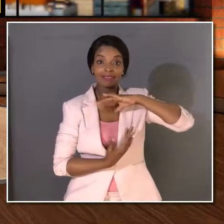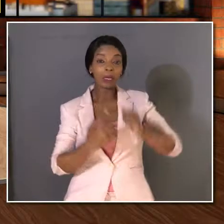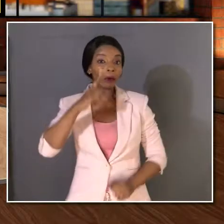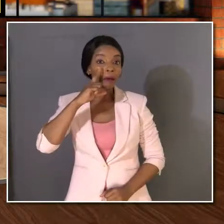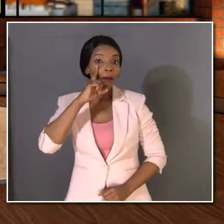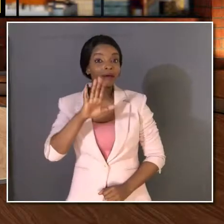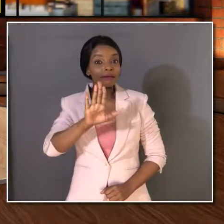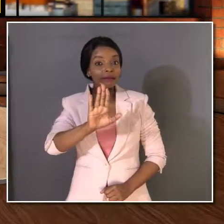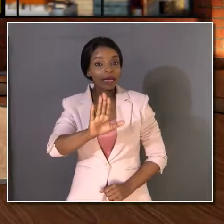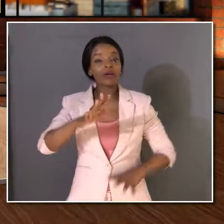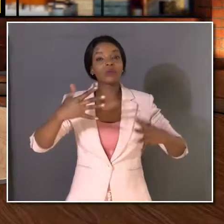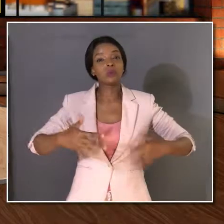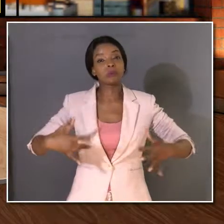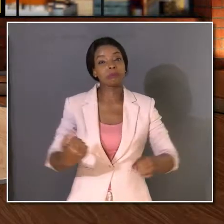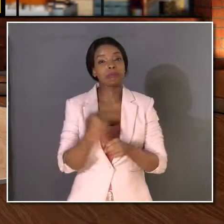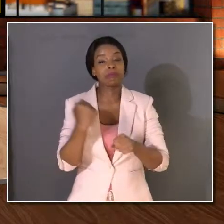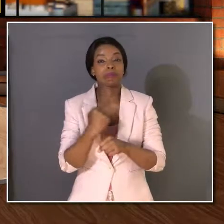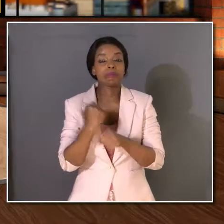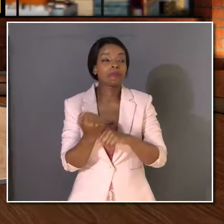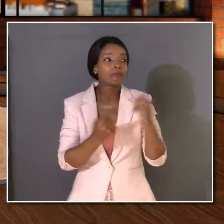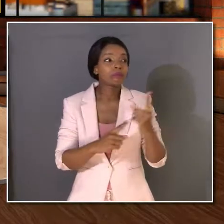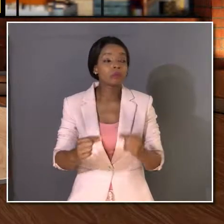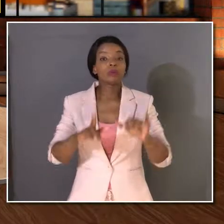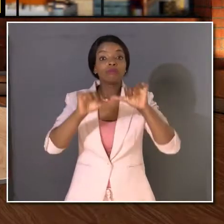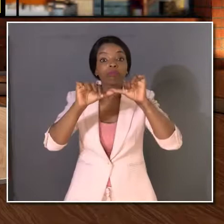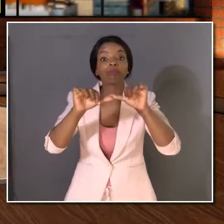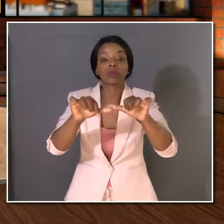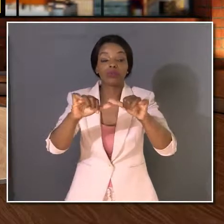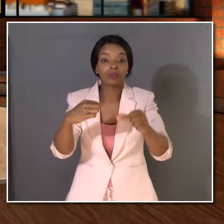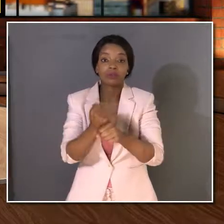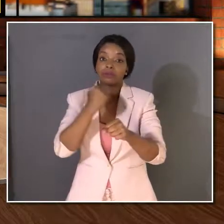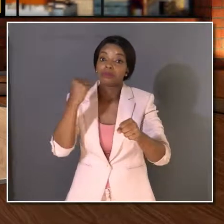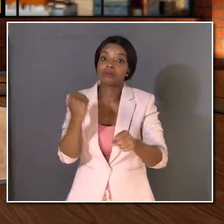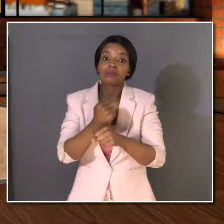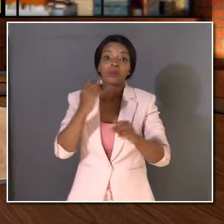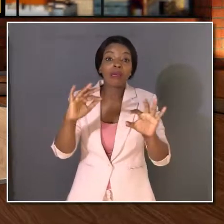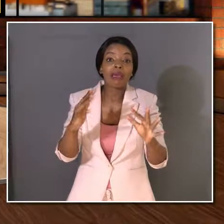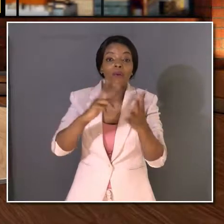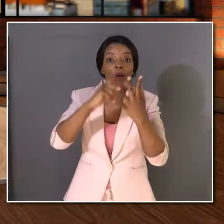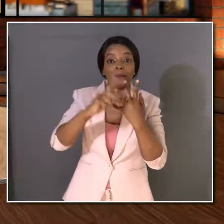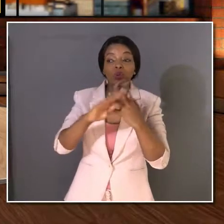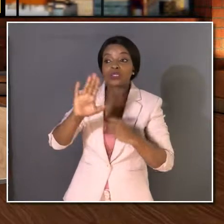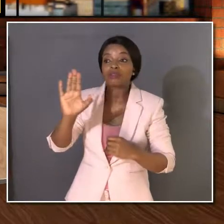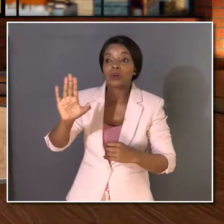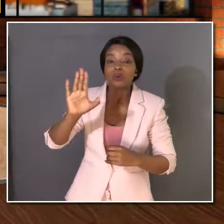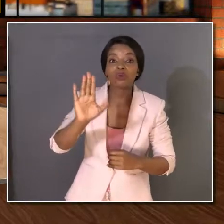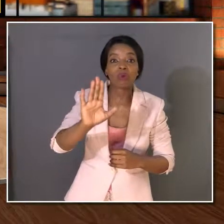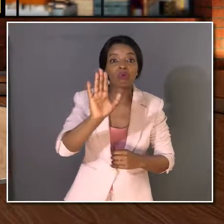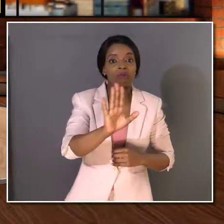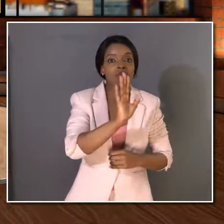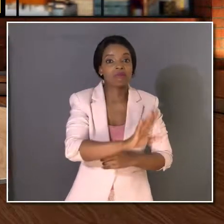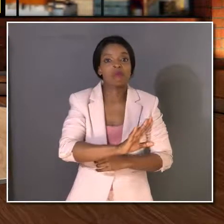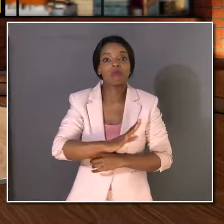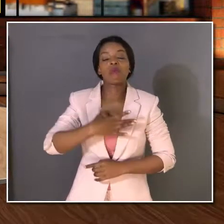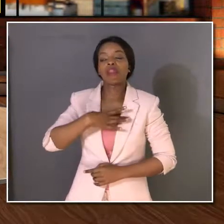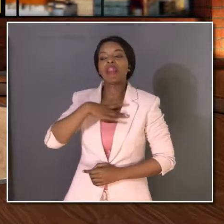all are already doing and potentially continue to do with their incredible projects. And we're loving the feedback and comments that